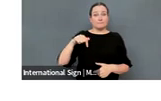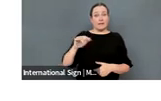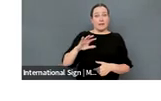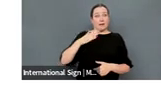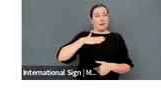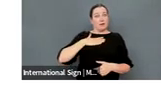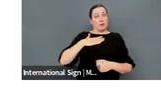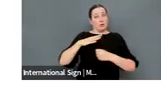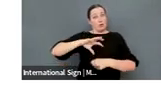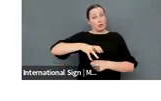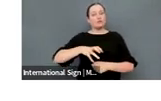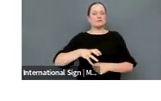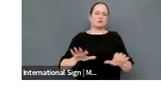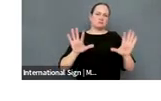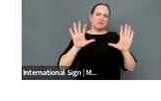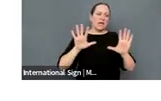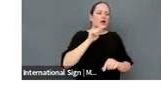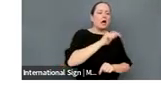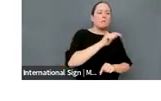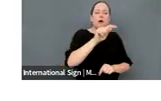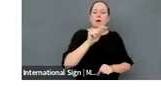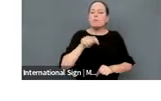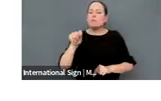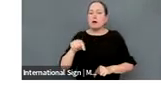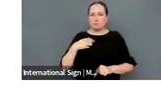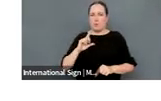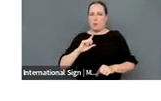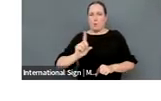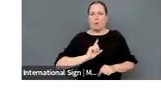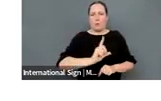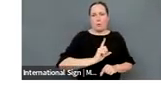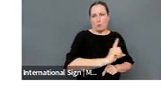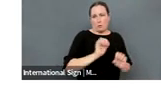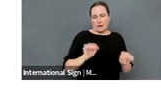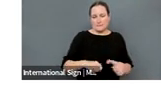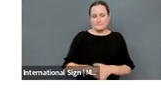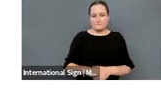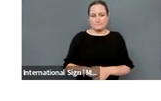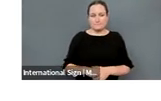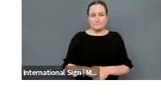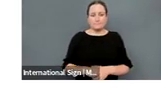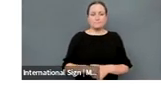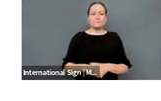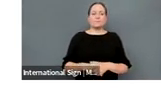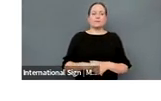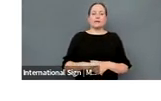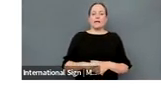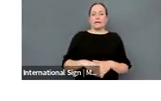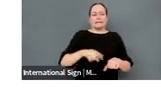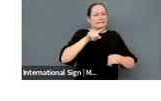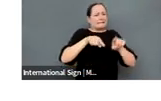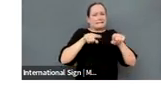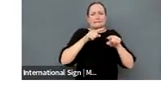we've come up with a multidisciplinary team to go out, the Agency for Persons with Disabilities, the Ministry of Community Development and Social